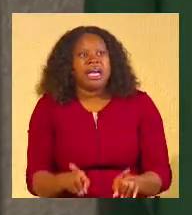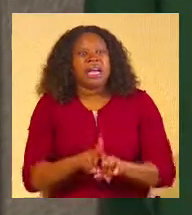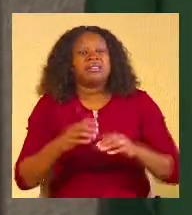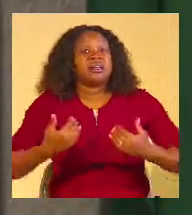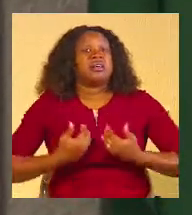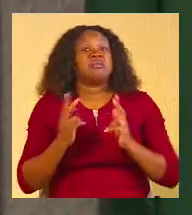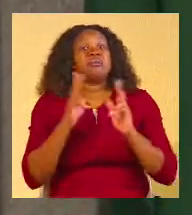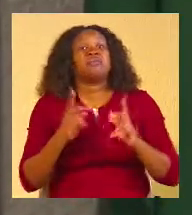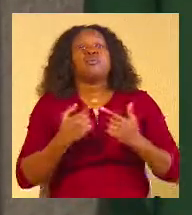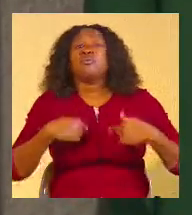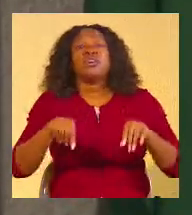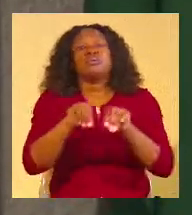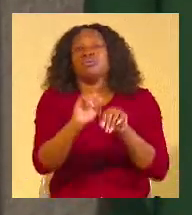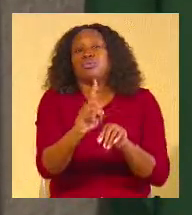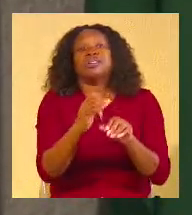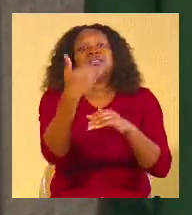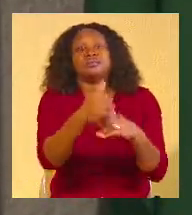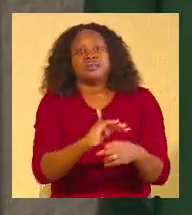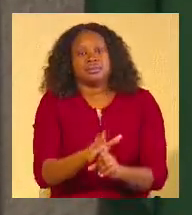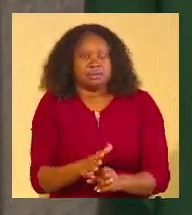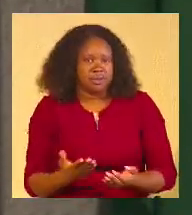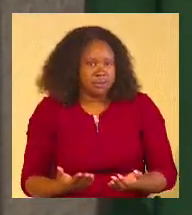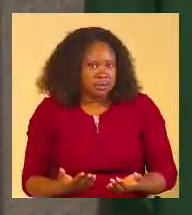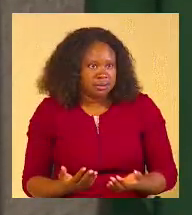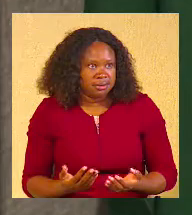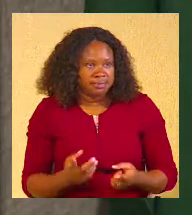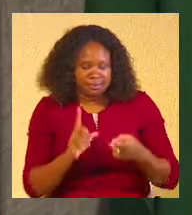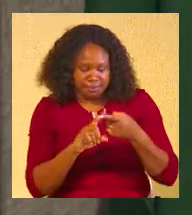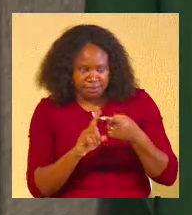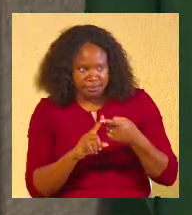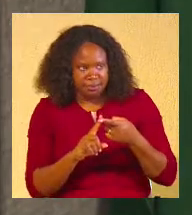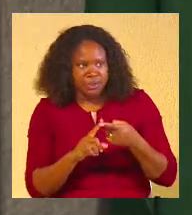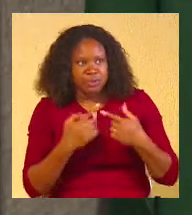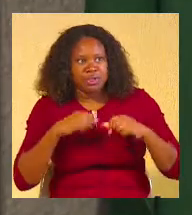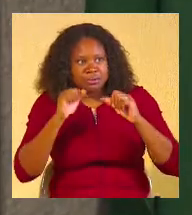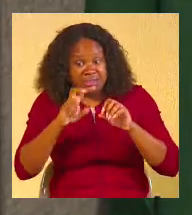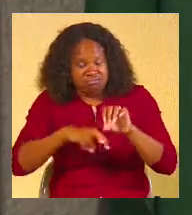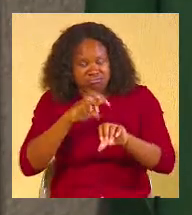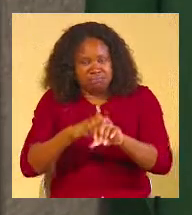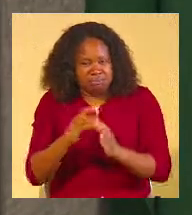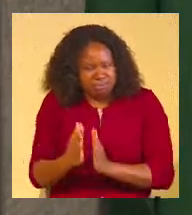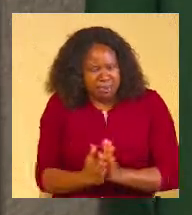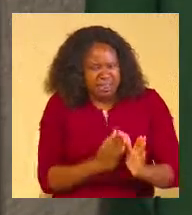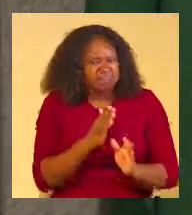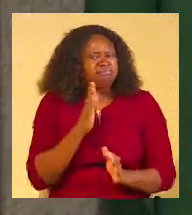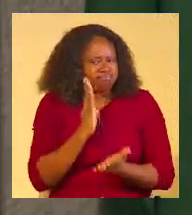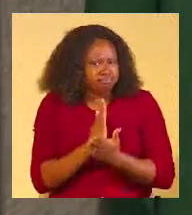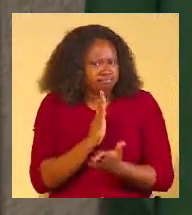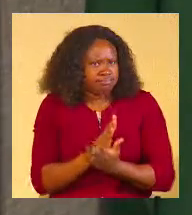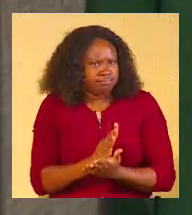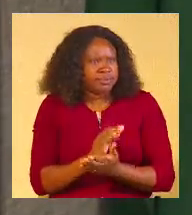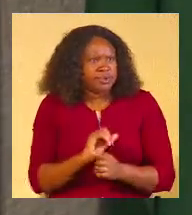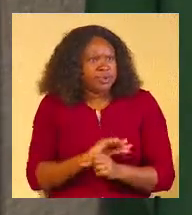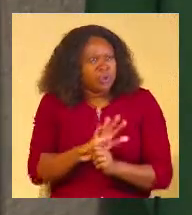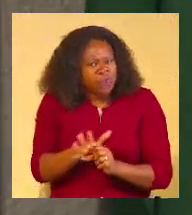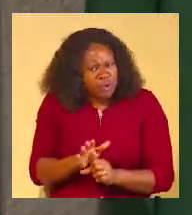people after? And I would want to suggest two things. One, we need to prepare better, yeah? Because there will be